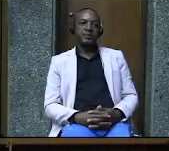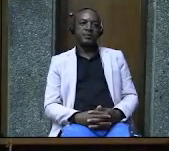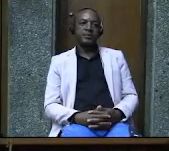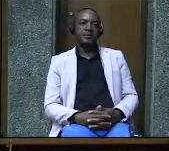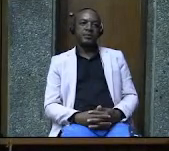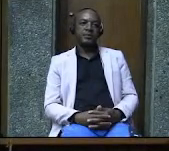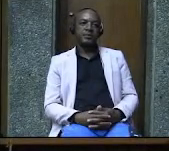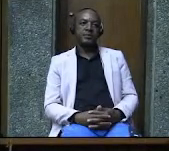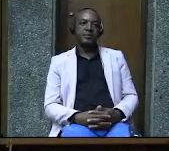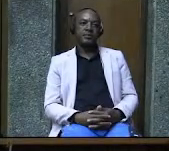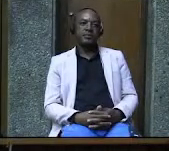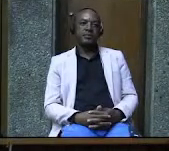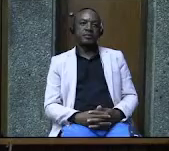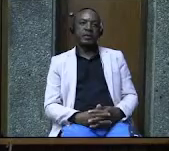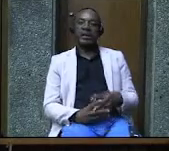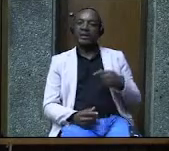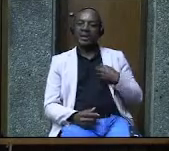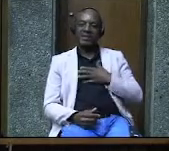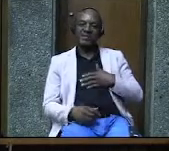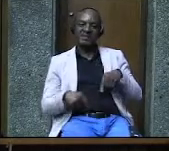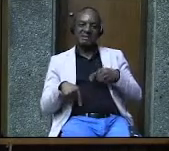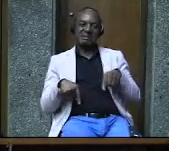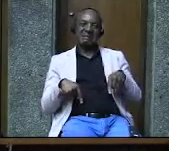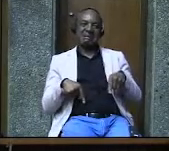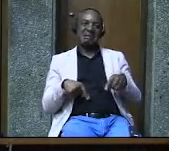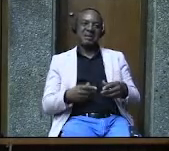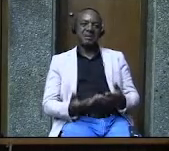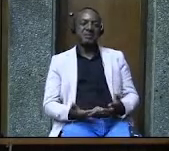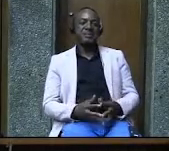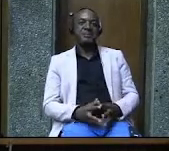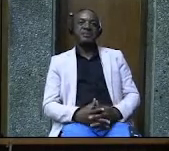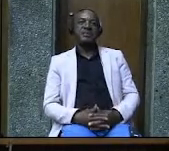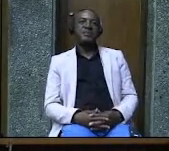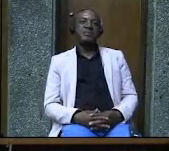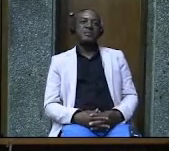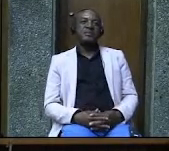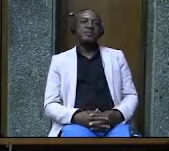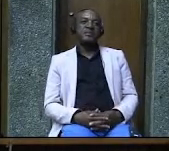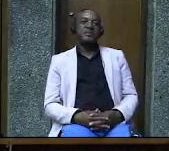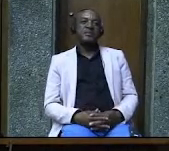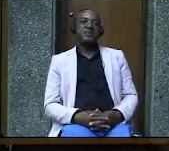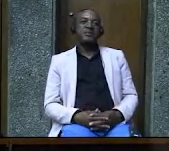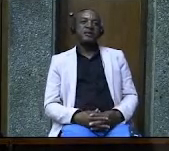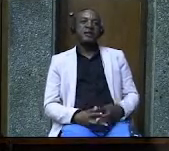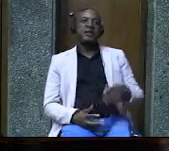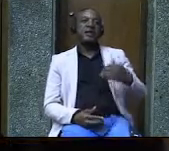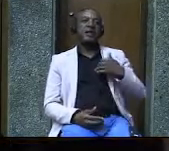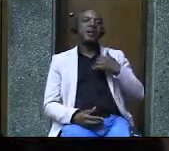ya be ya ntshosa le nna ntho ena mona ne ke ratile ho ka bua le ho hlahisa